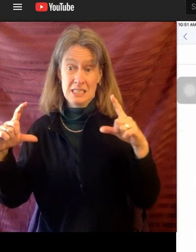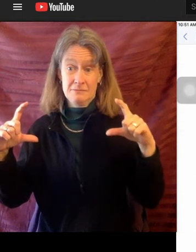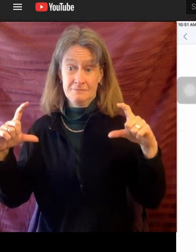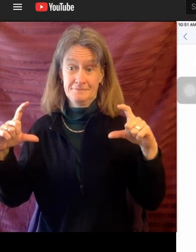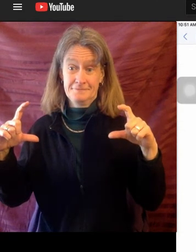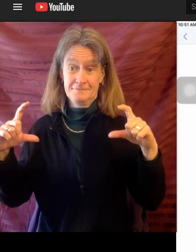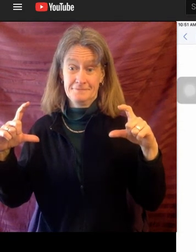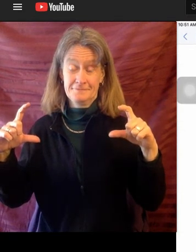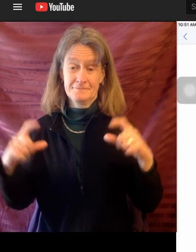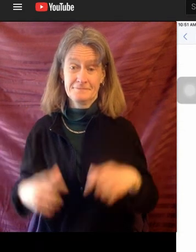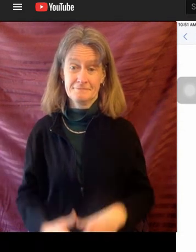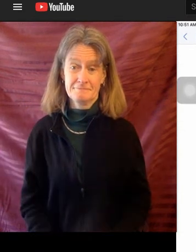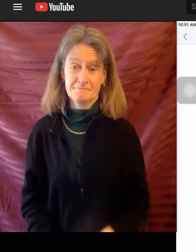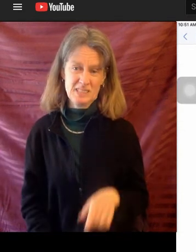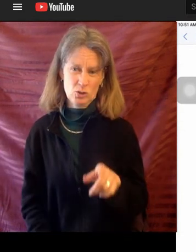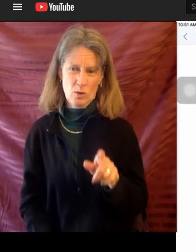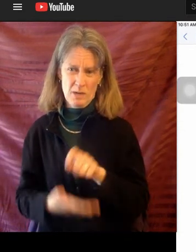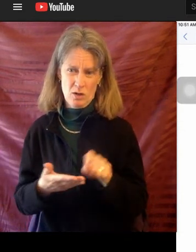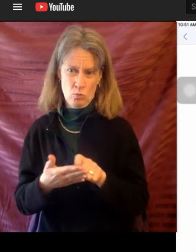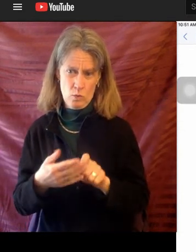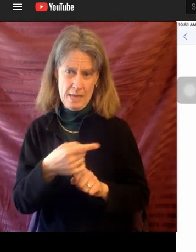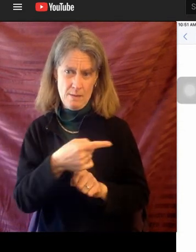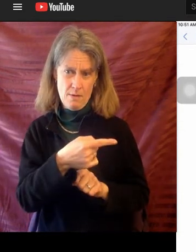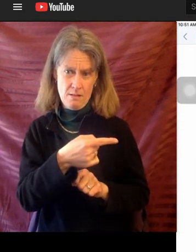So I'm going to label